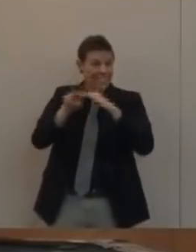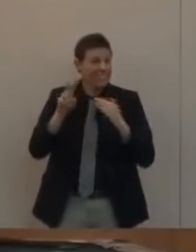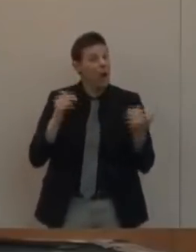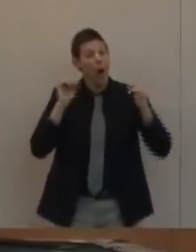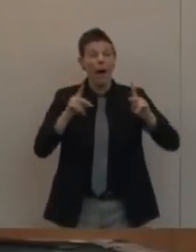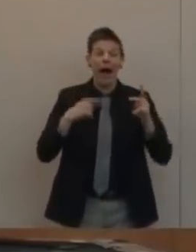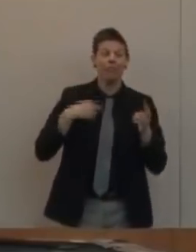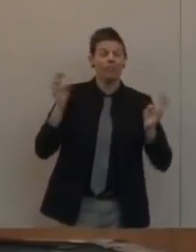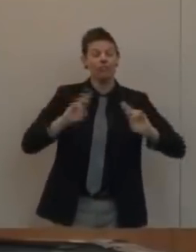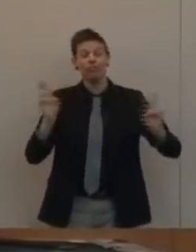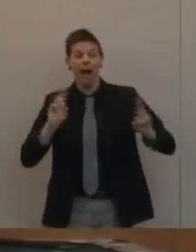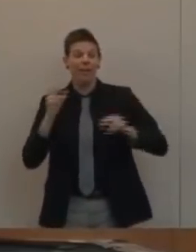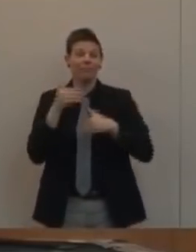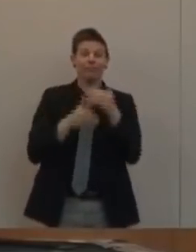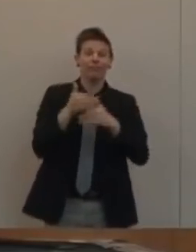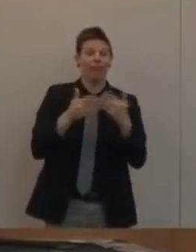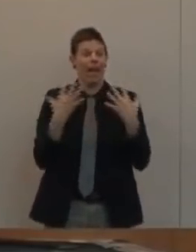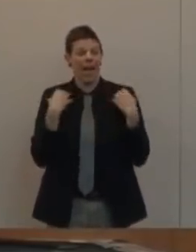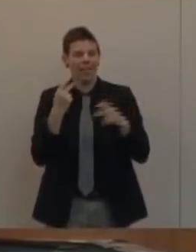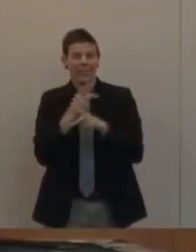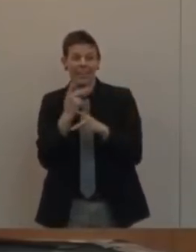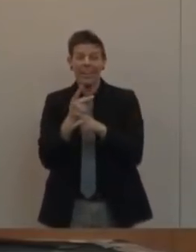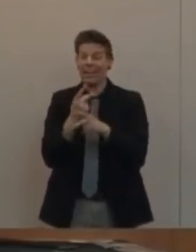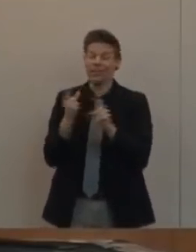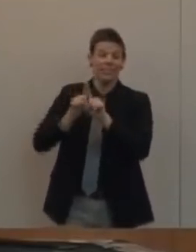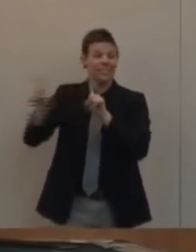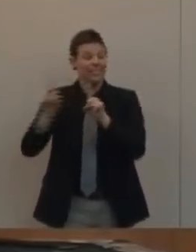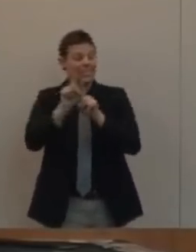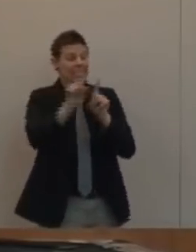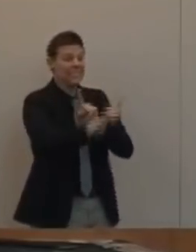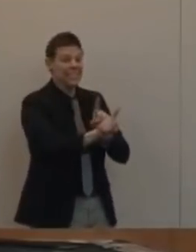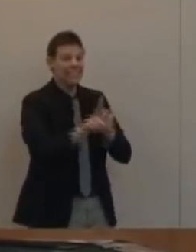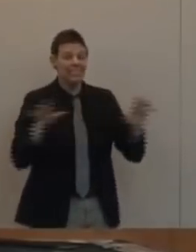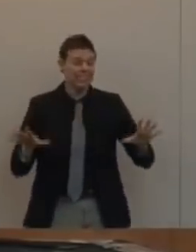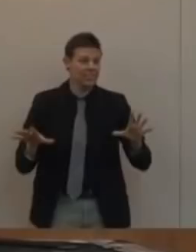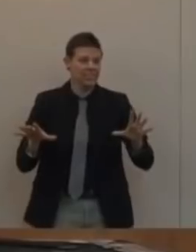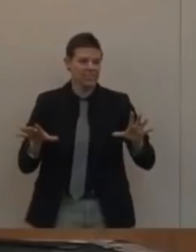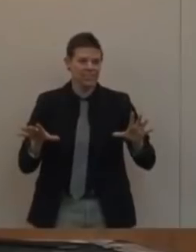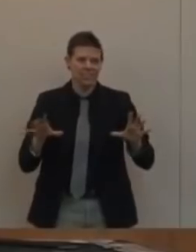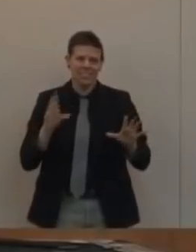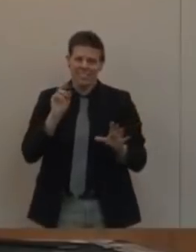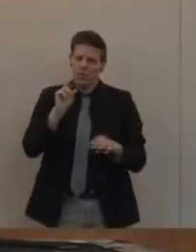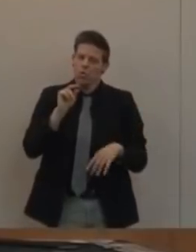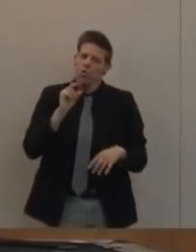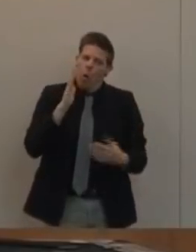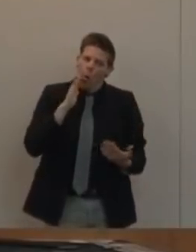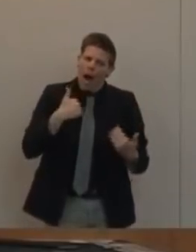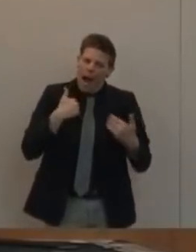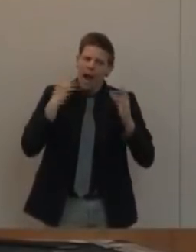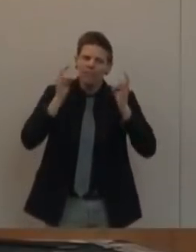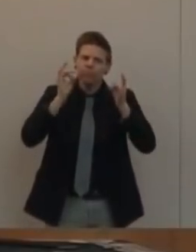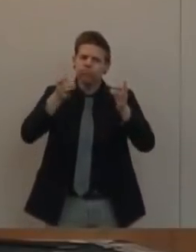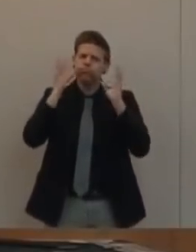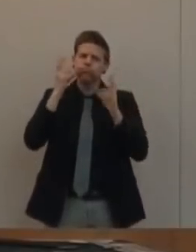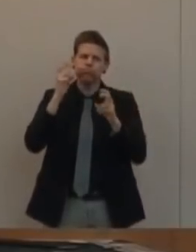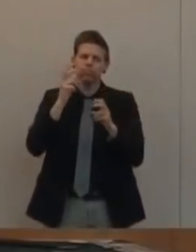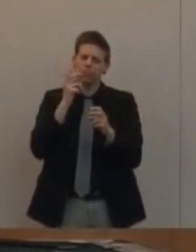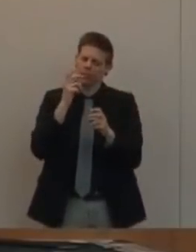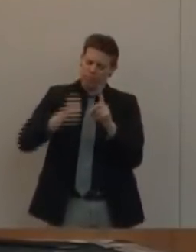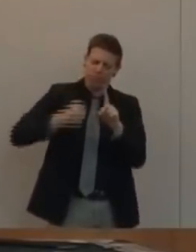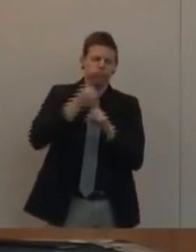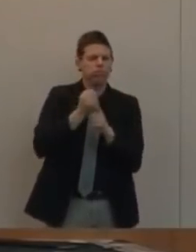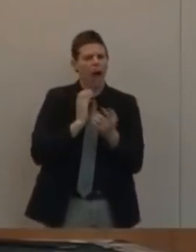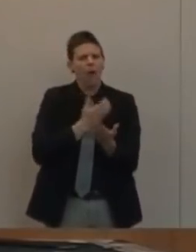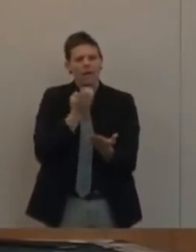healthcare resources, we've done our social distancing, we're having devastating impacts in the economy and in our